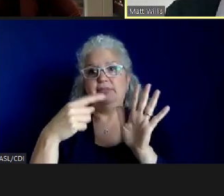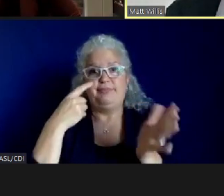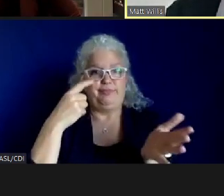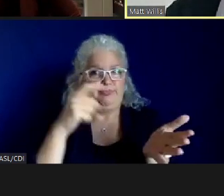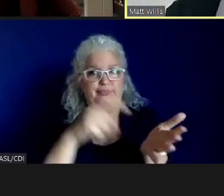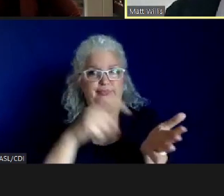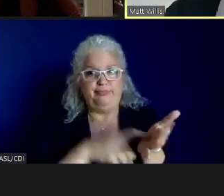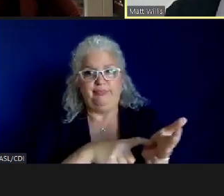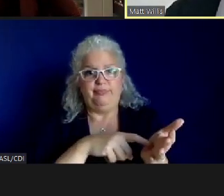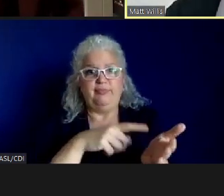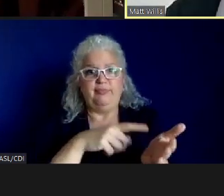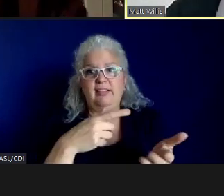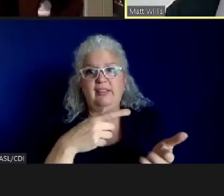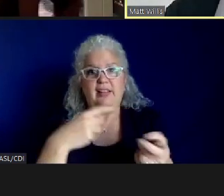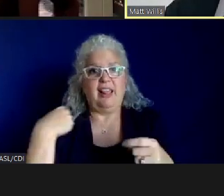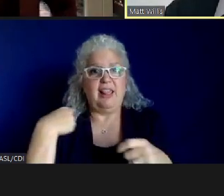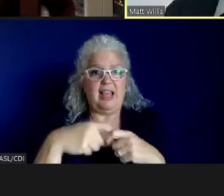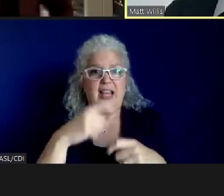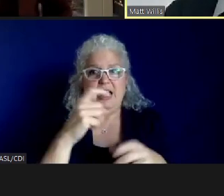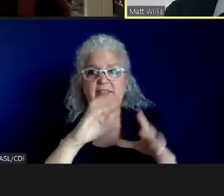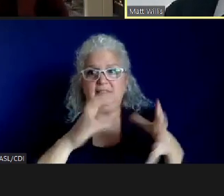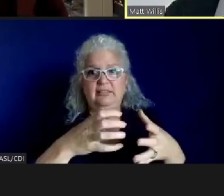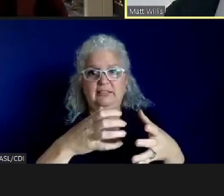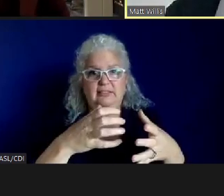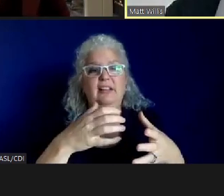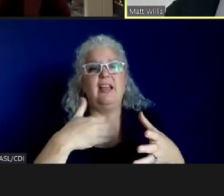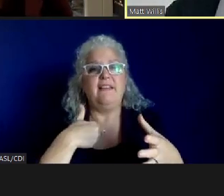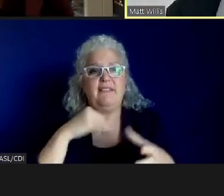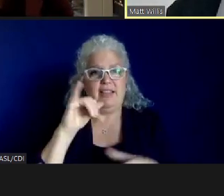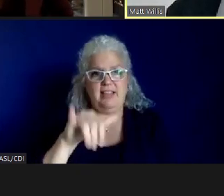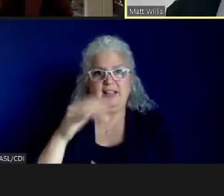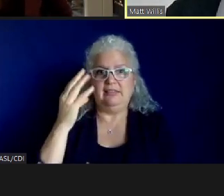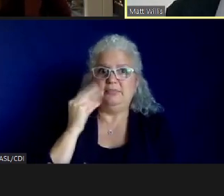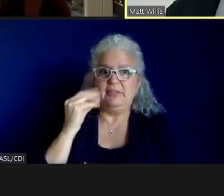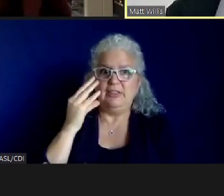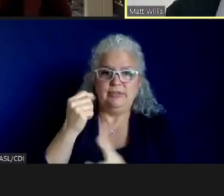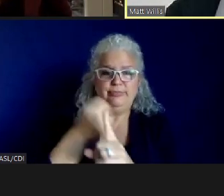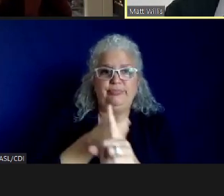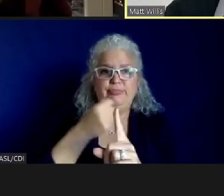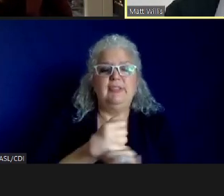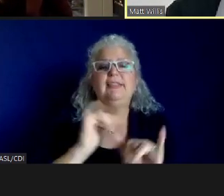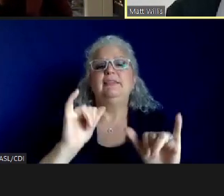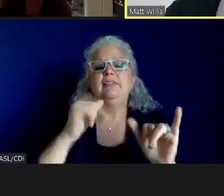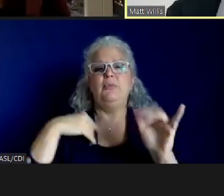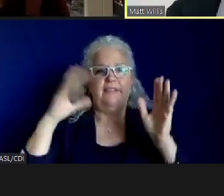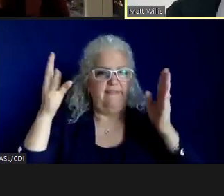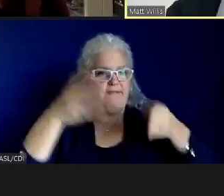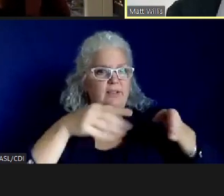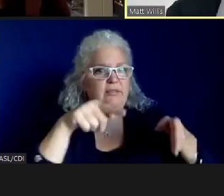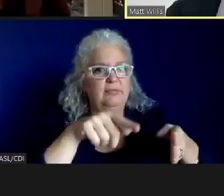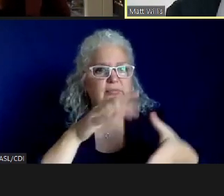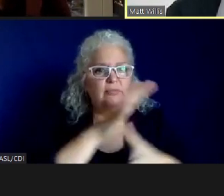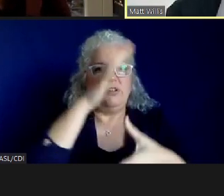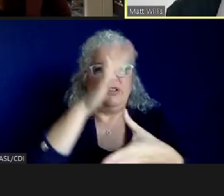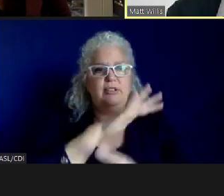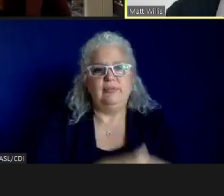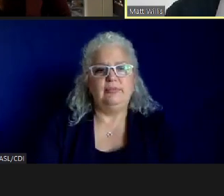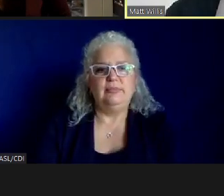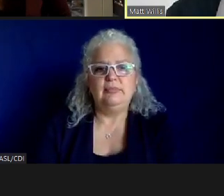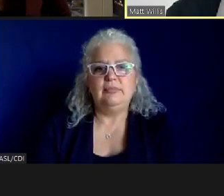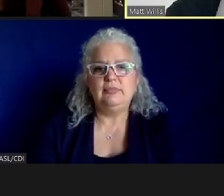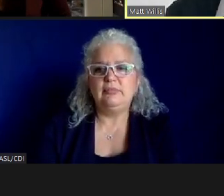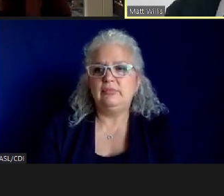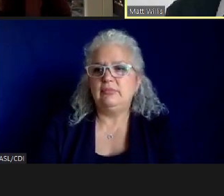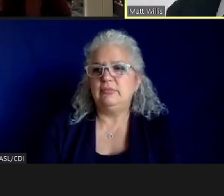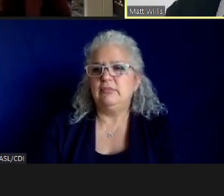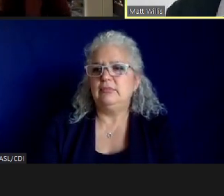be an early example of taking an equity focus on this to really make sure that we have real penetration in that, you know, across